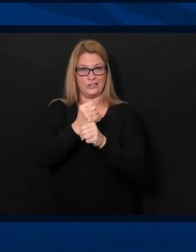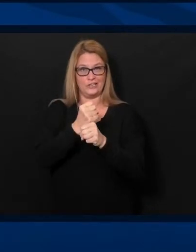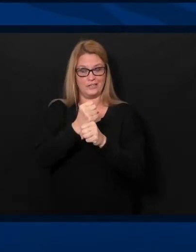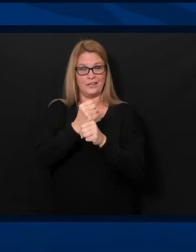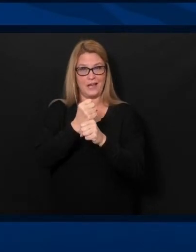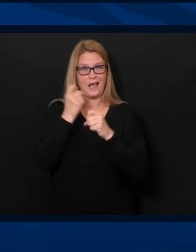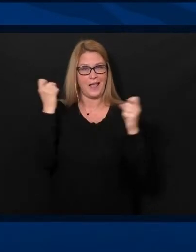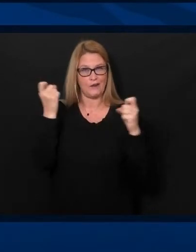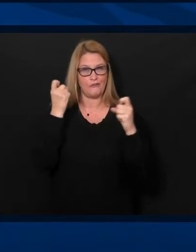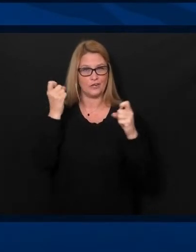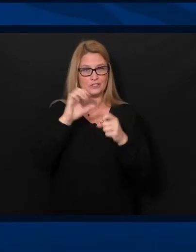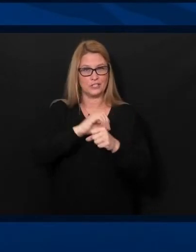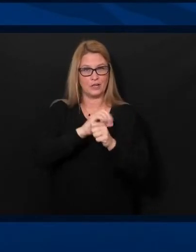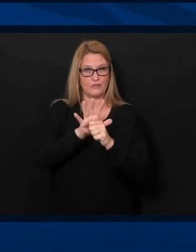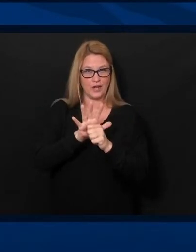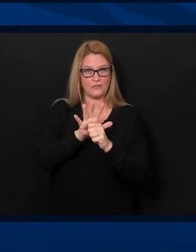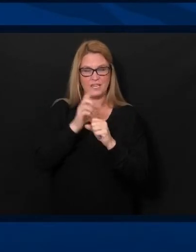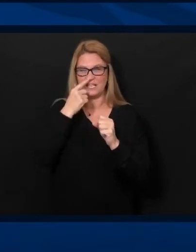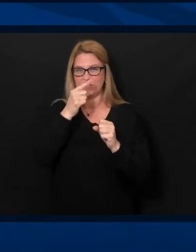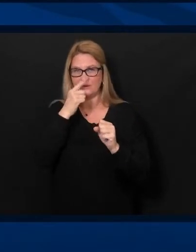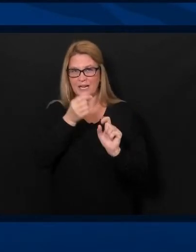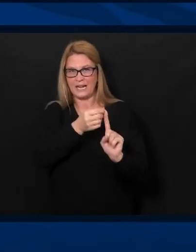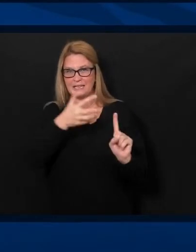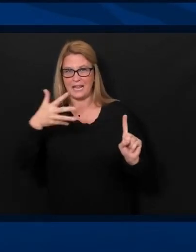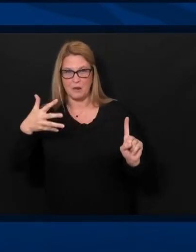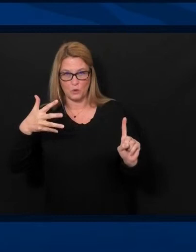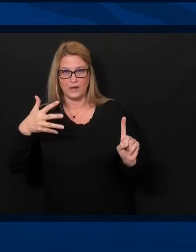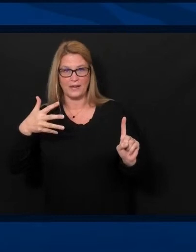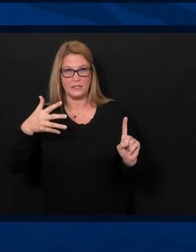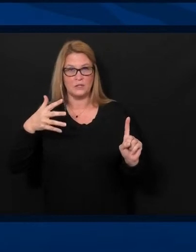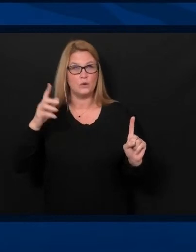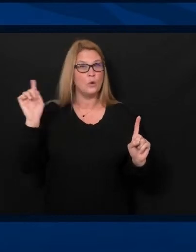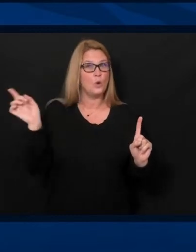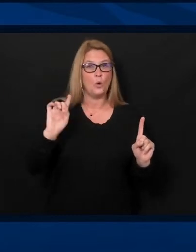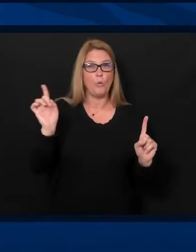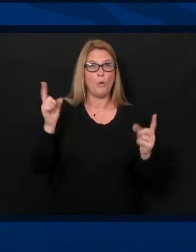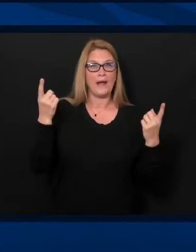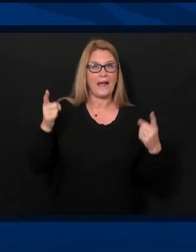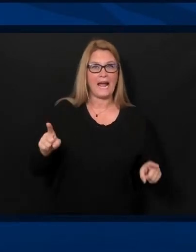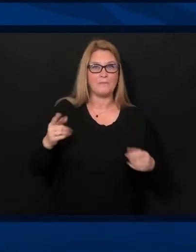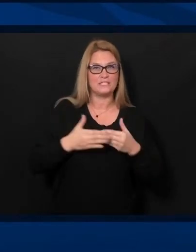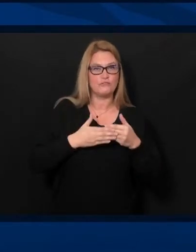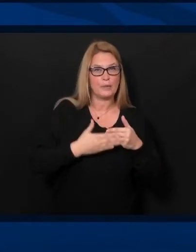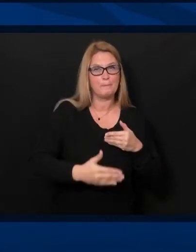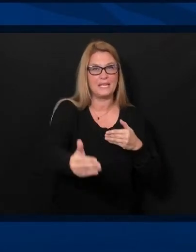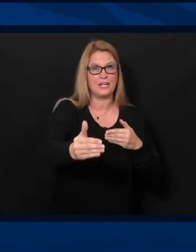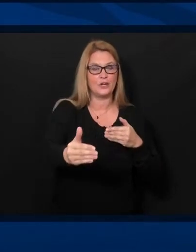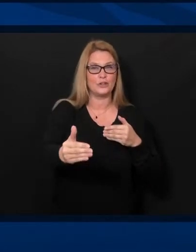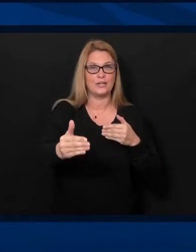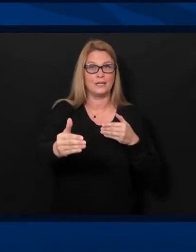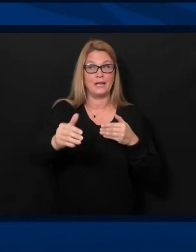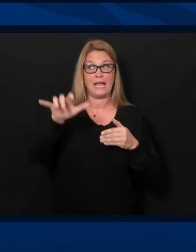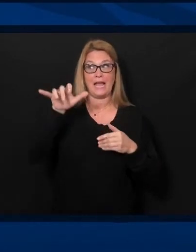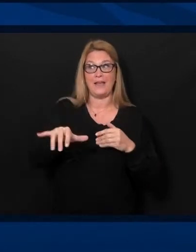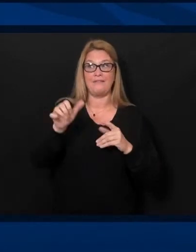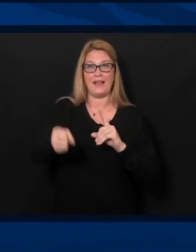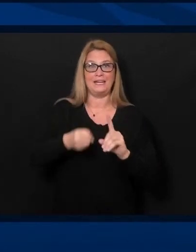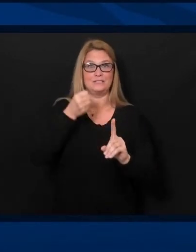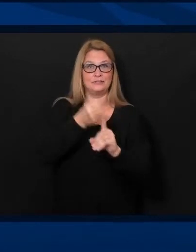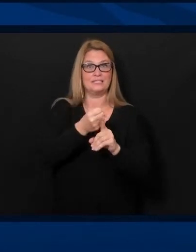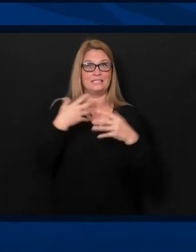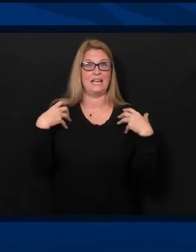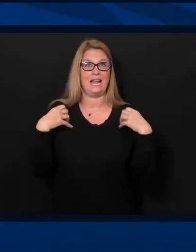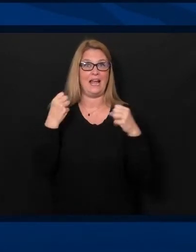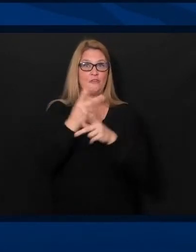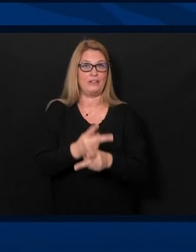COVID-19, but could you guys kind of elaborate a little bit more on where we go from here and how that has really impacted the healthcare field